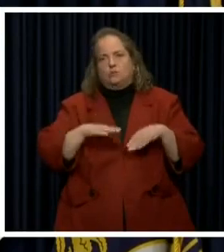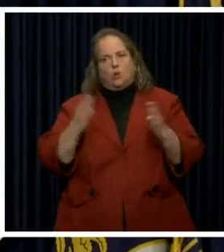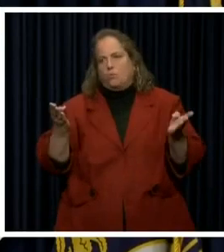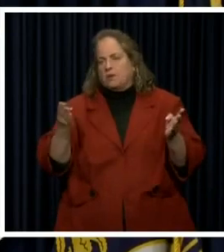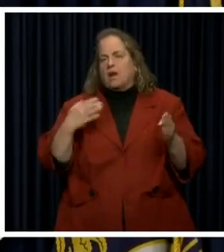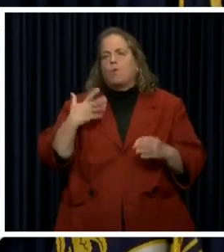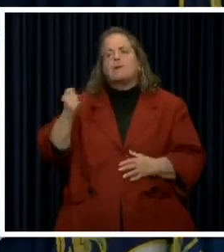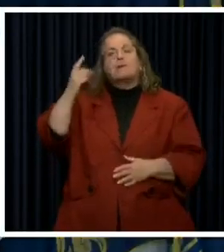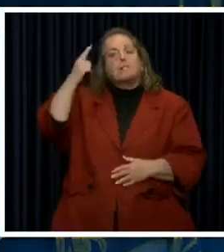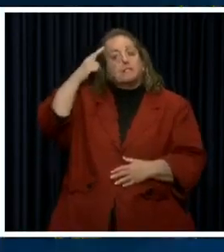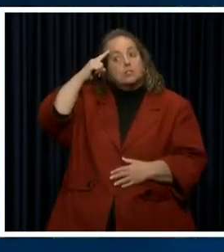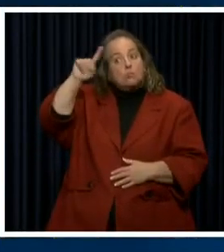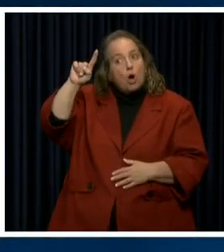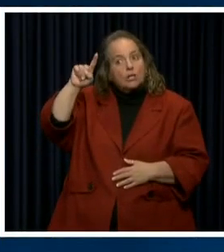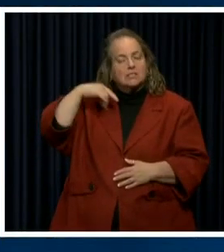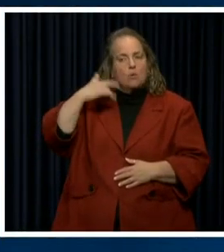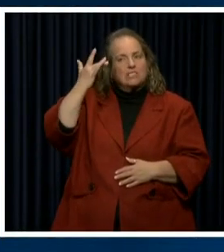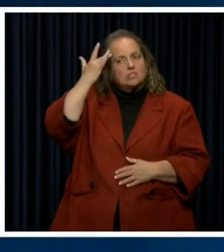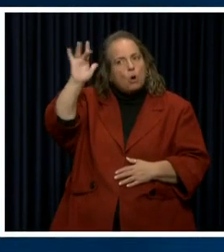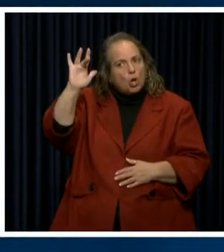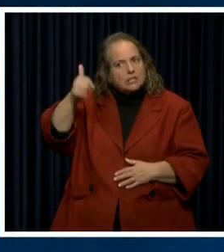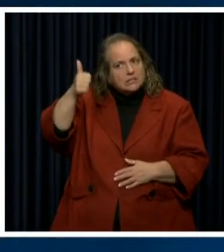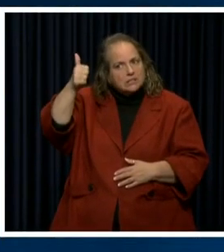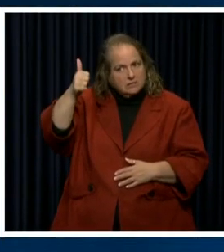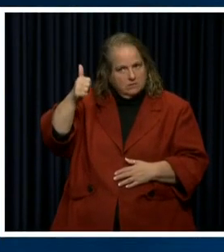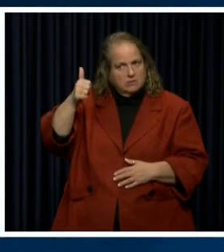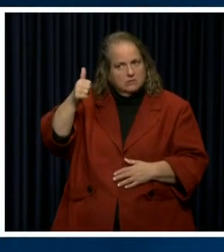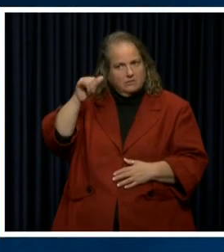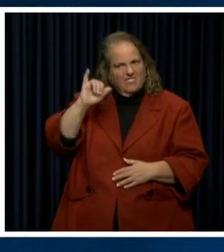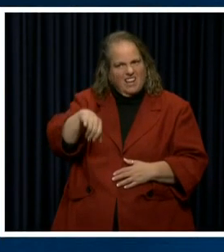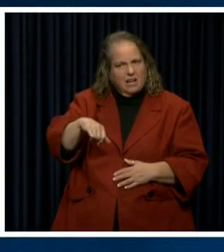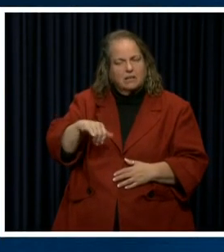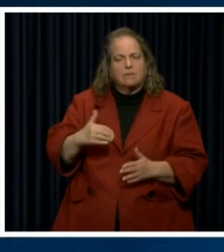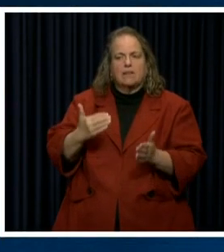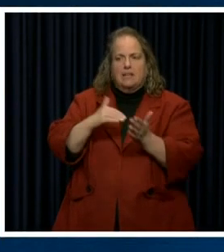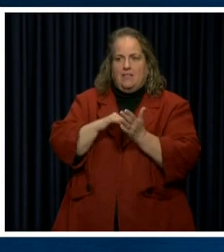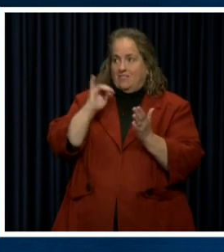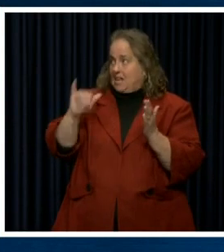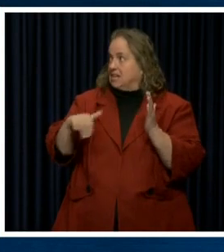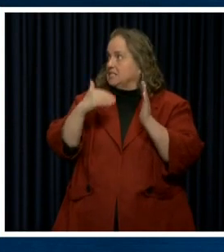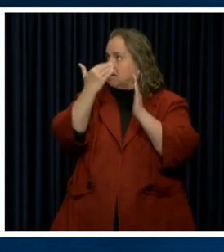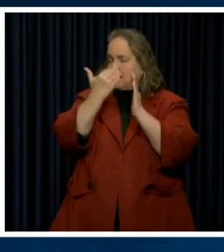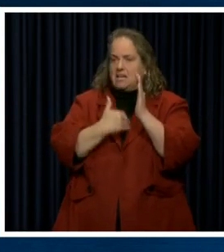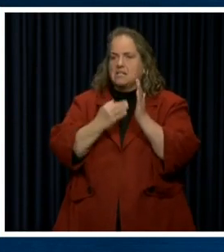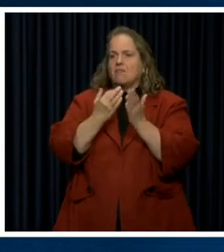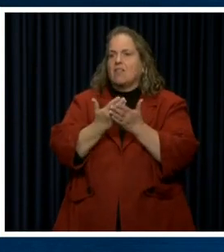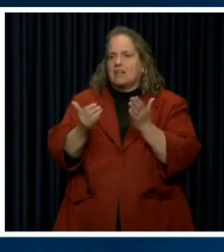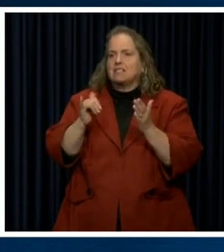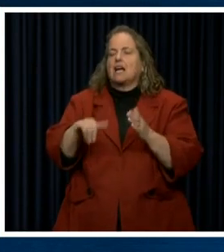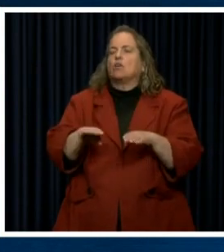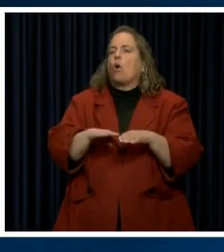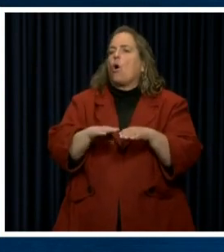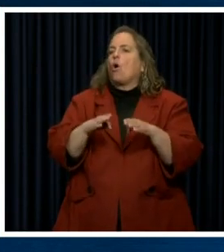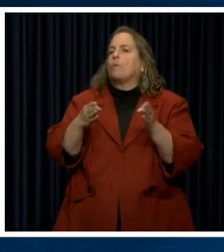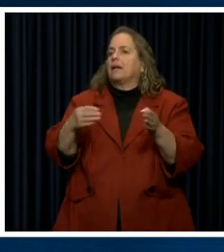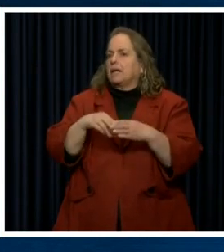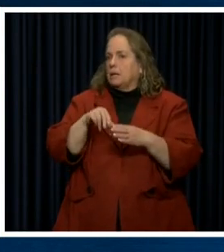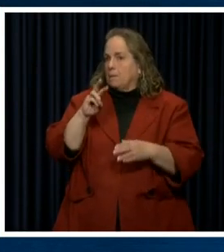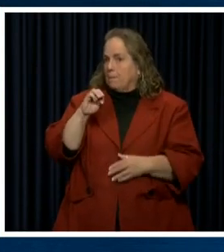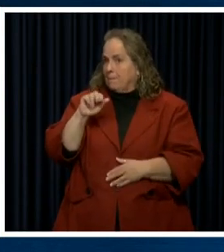be the smartest. This is, again, a list of things that are opening in